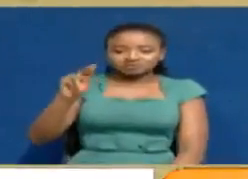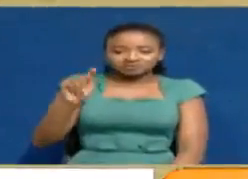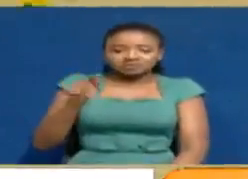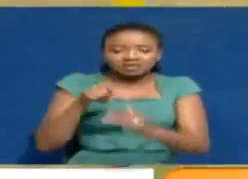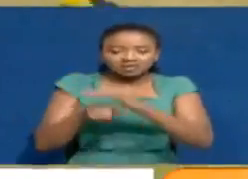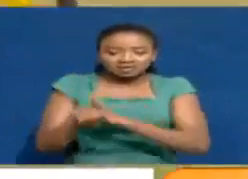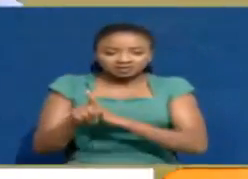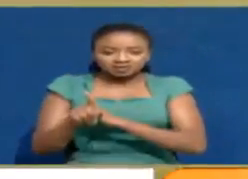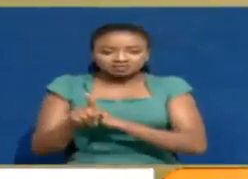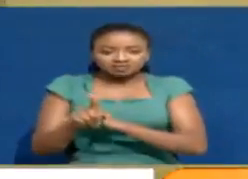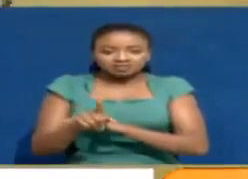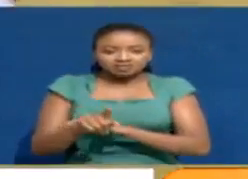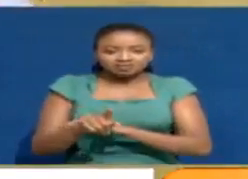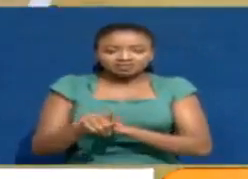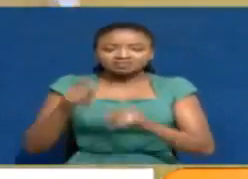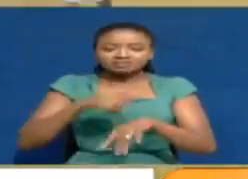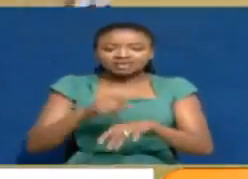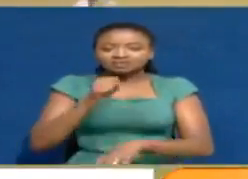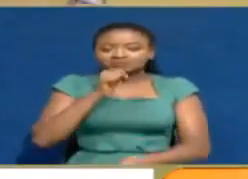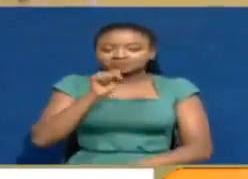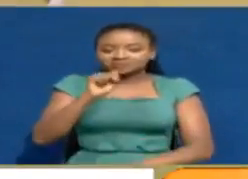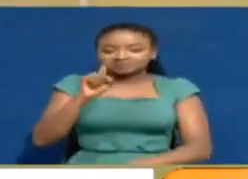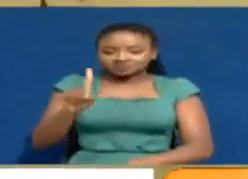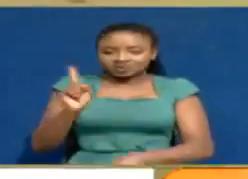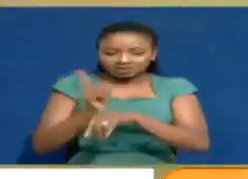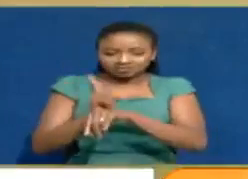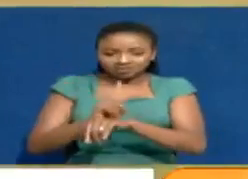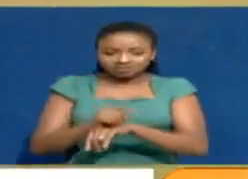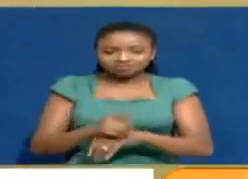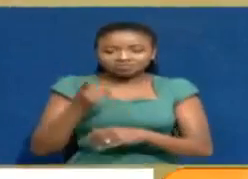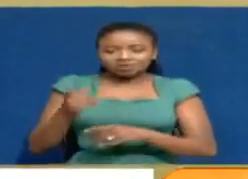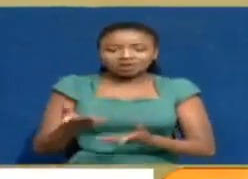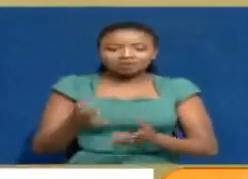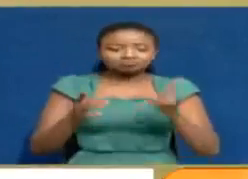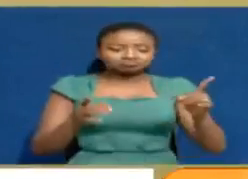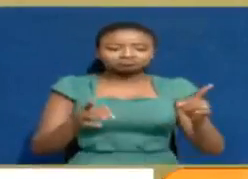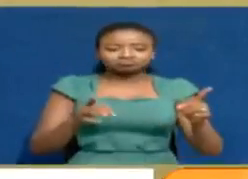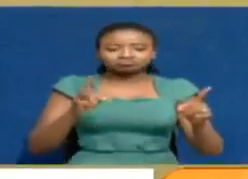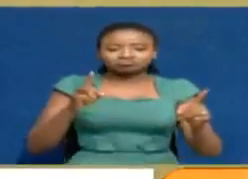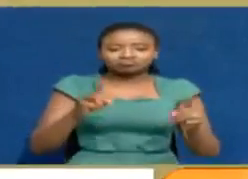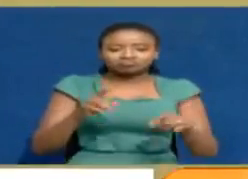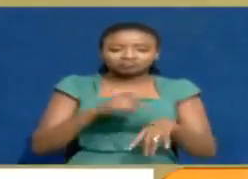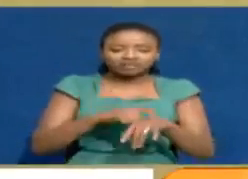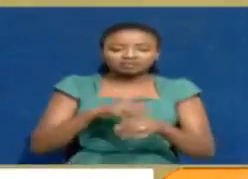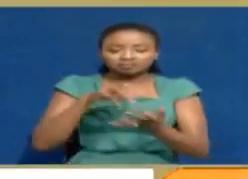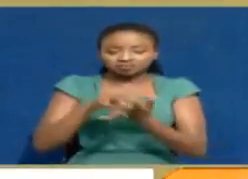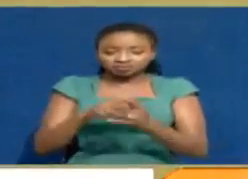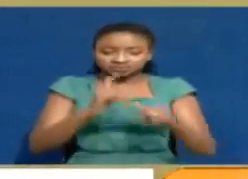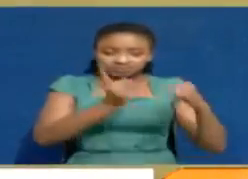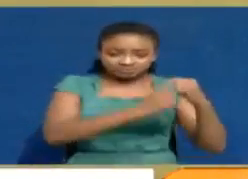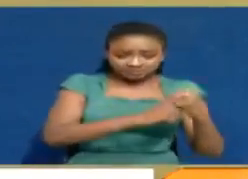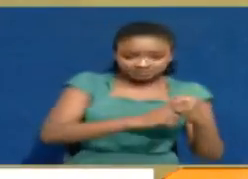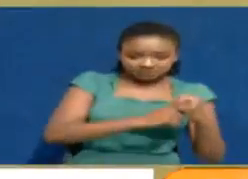to grab the equalizer in the 51st minute. Now this result leaves Wazito and Bidco in 6th and 10th